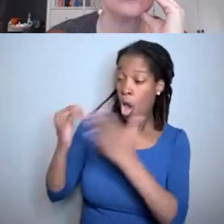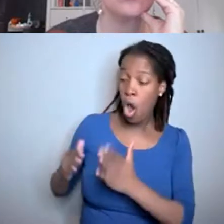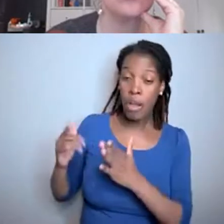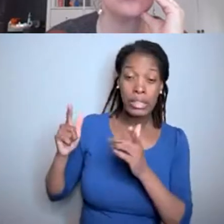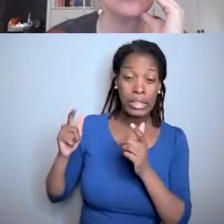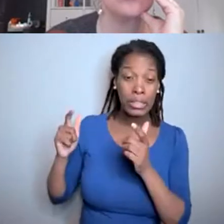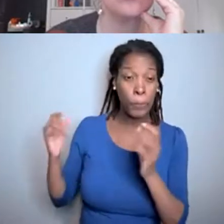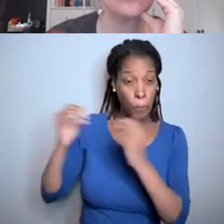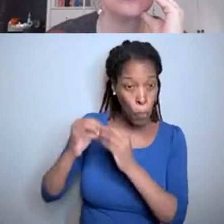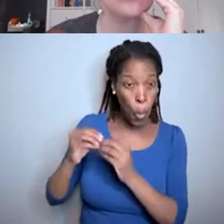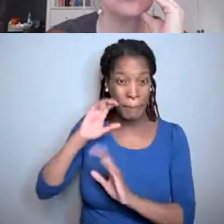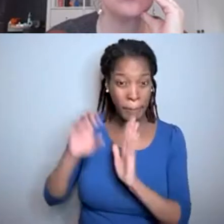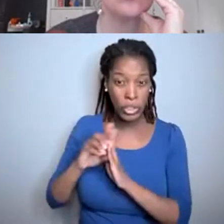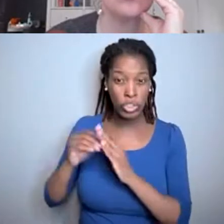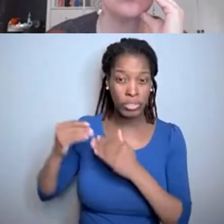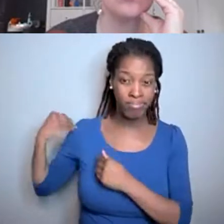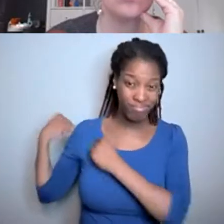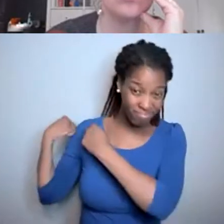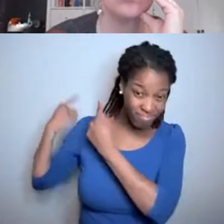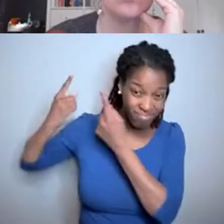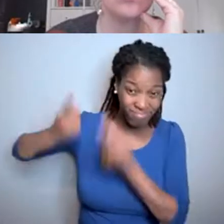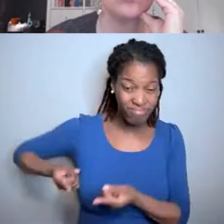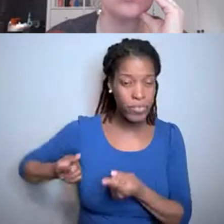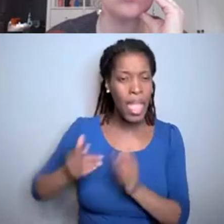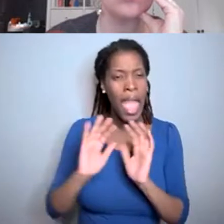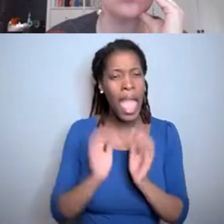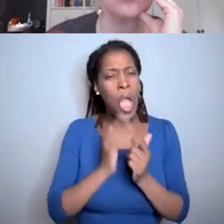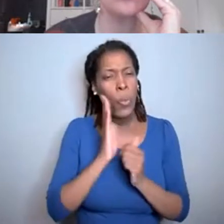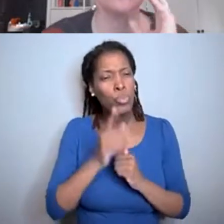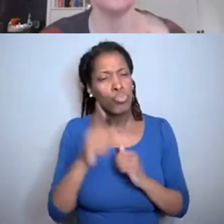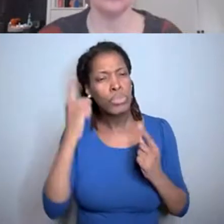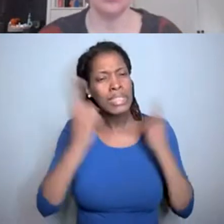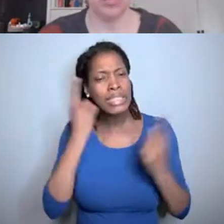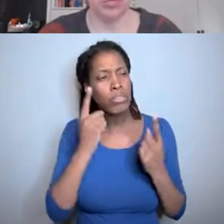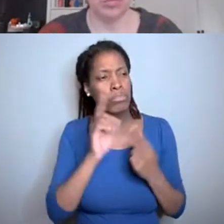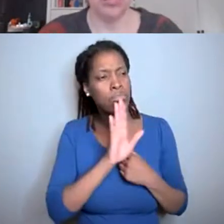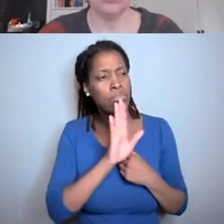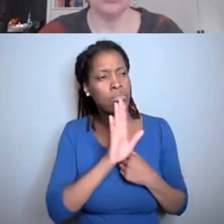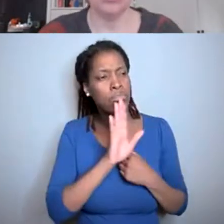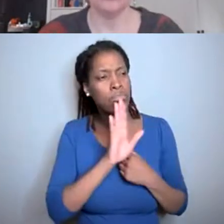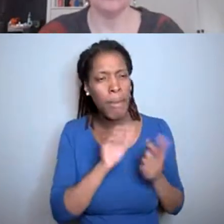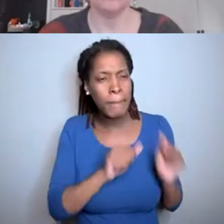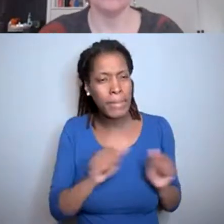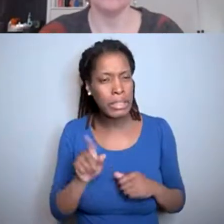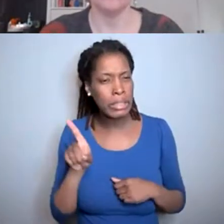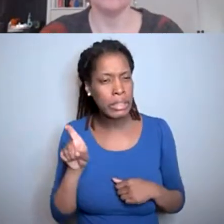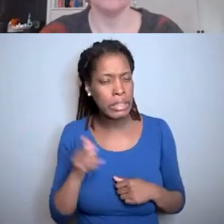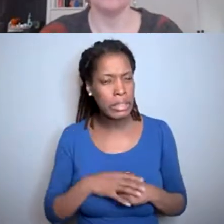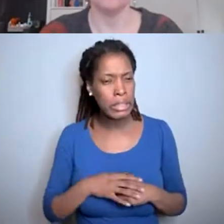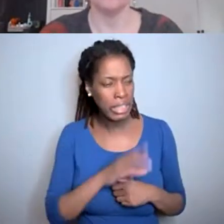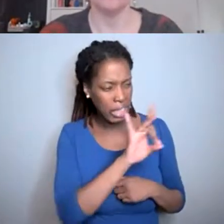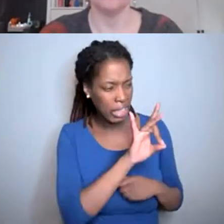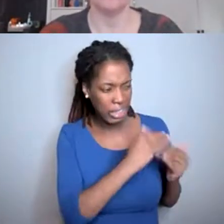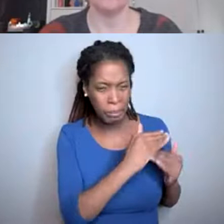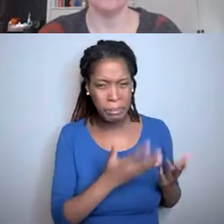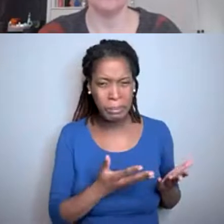how would the images be considered yeah i mean i think that's really uh incumbent